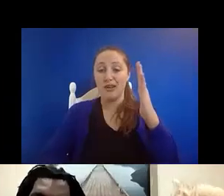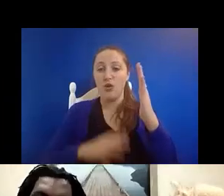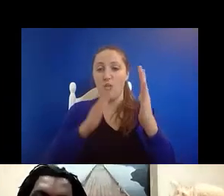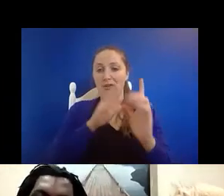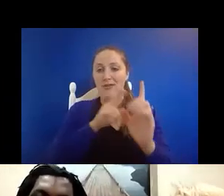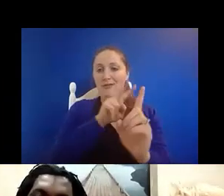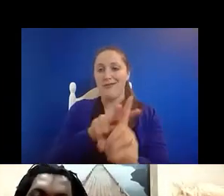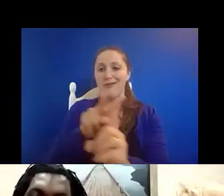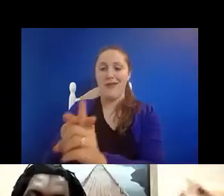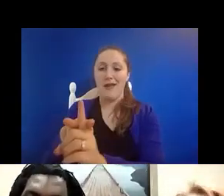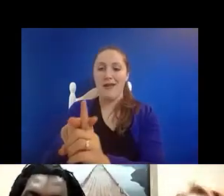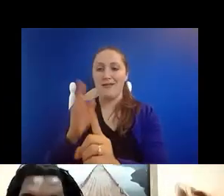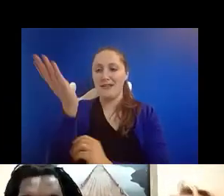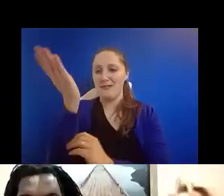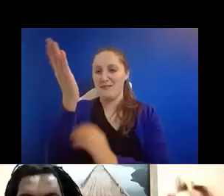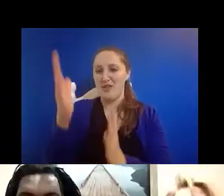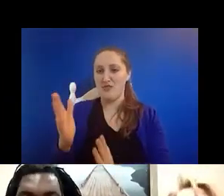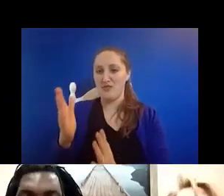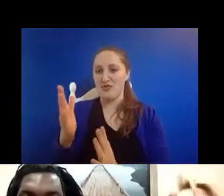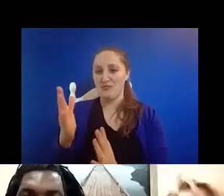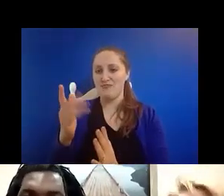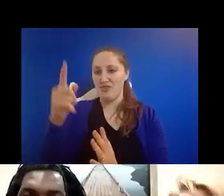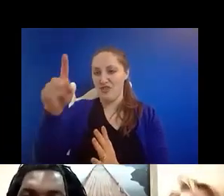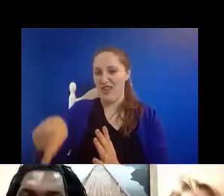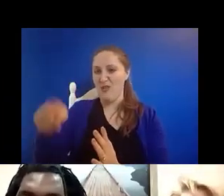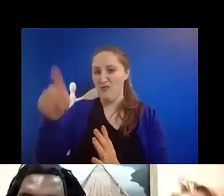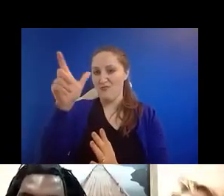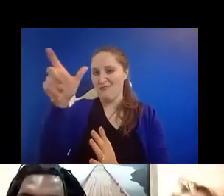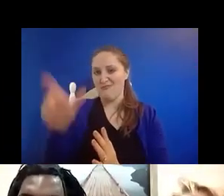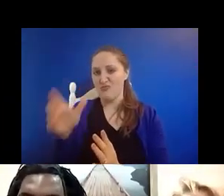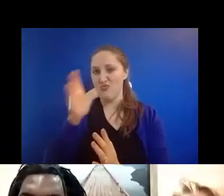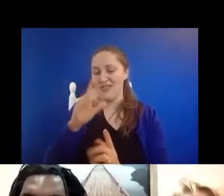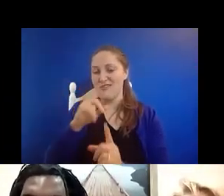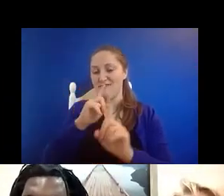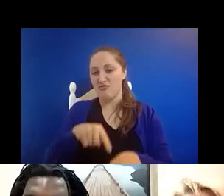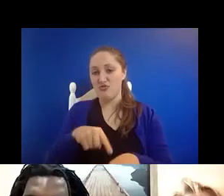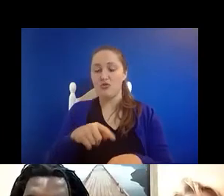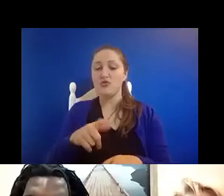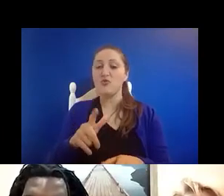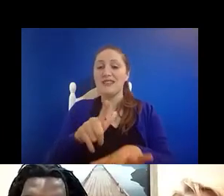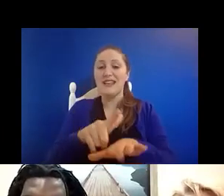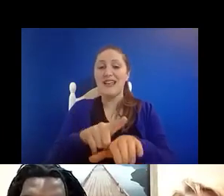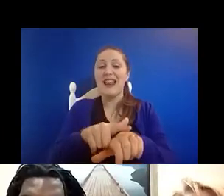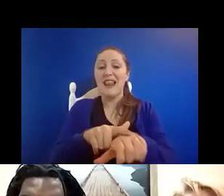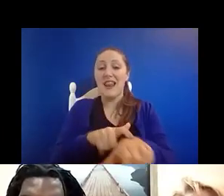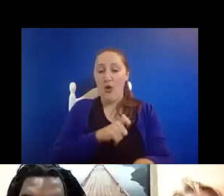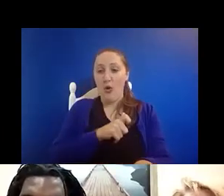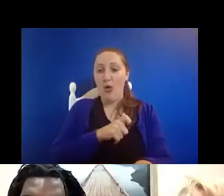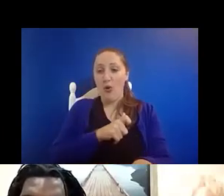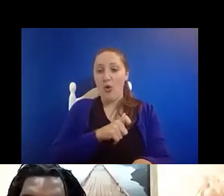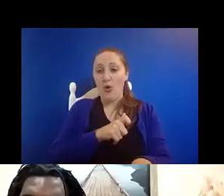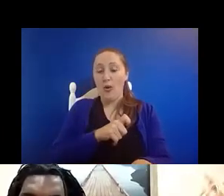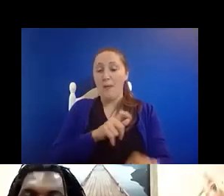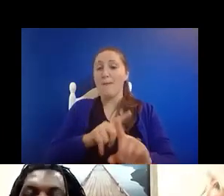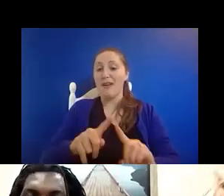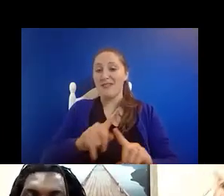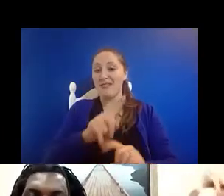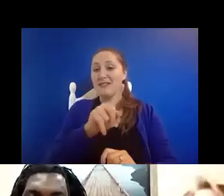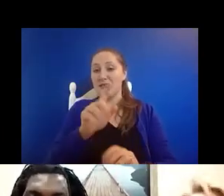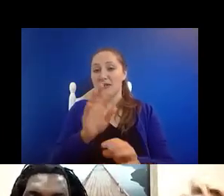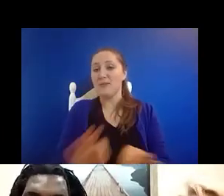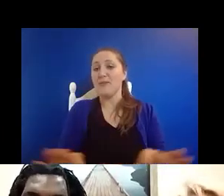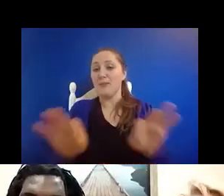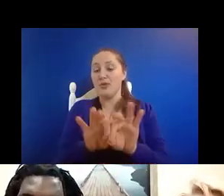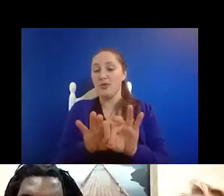to speakers. This one is very long, but it's important. And this is